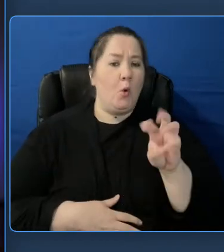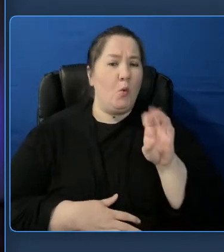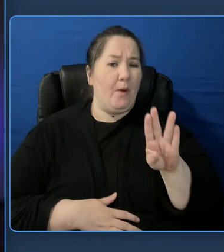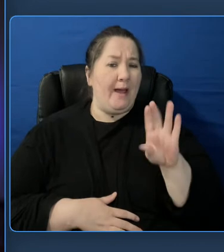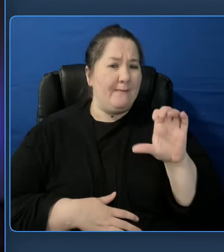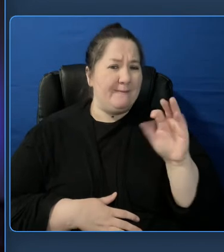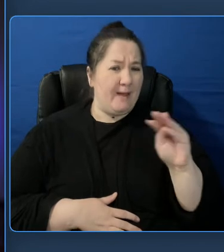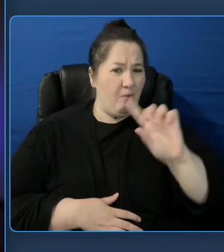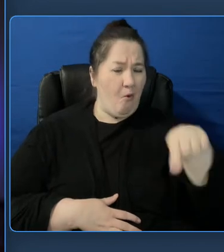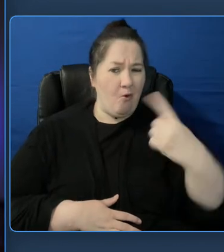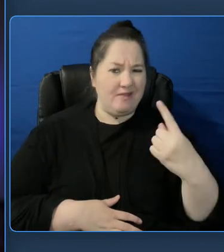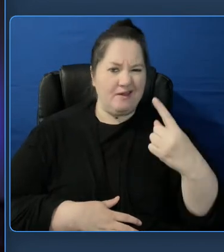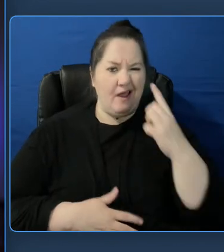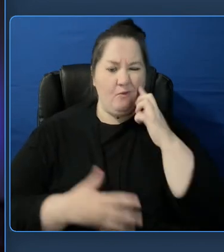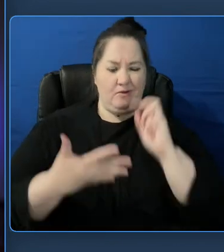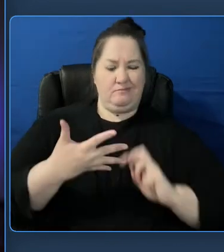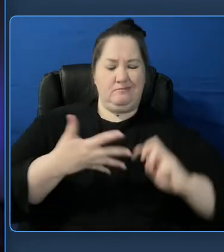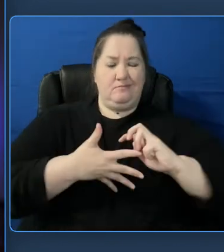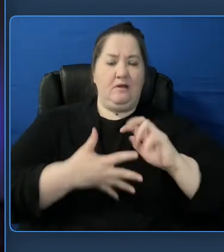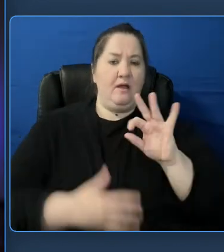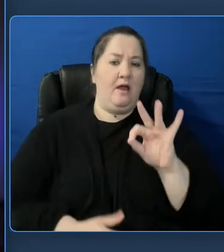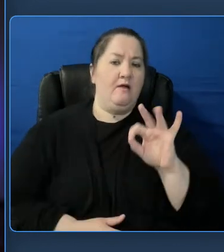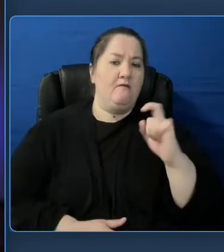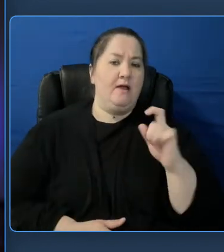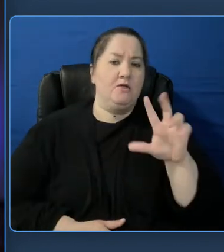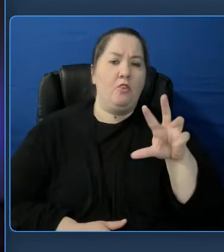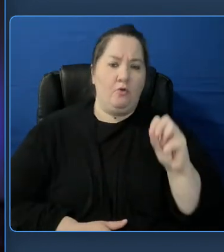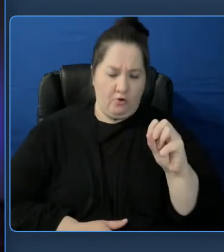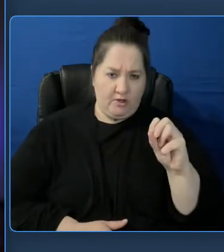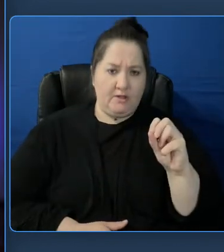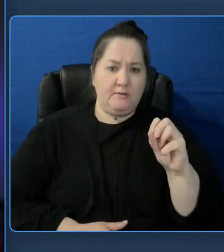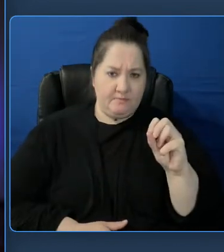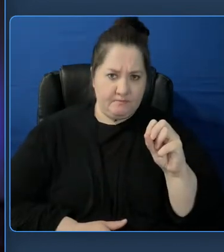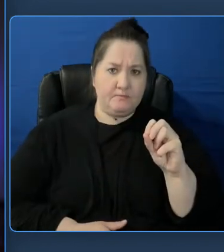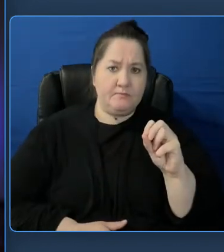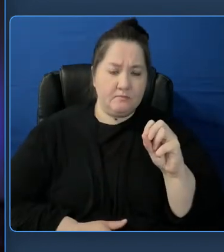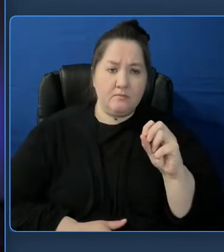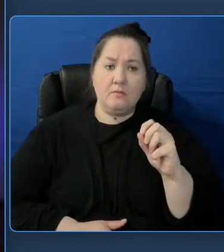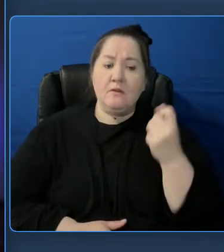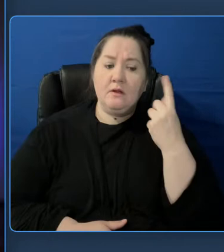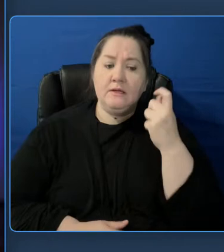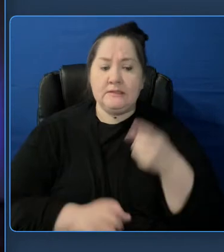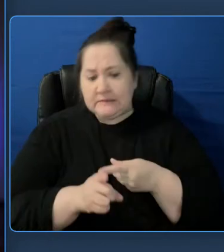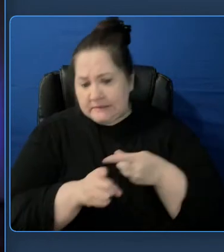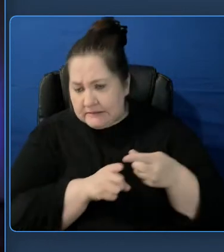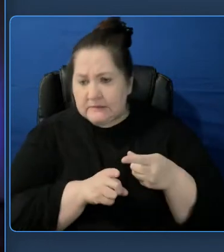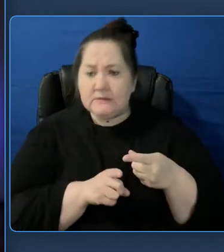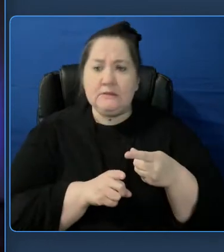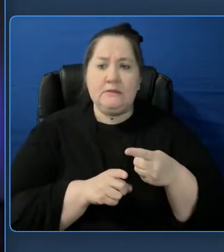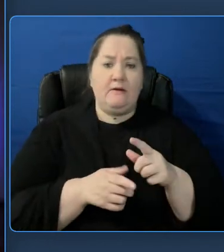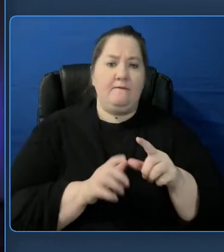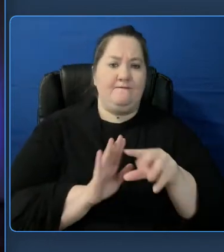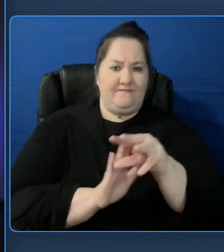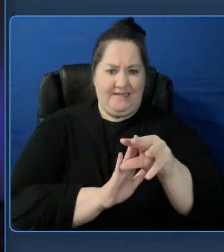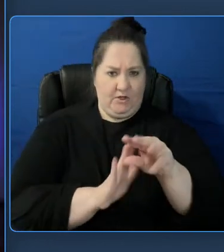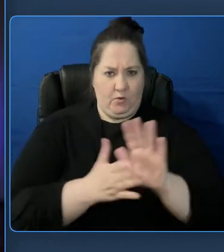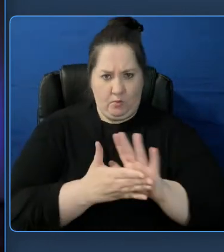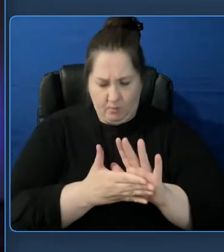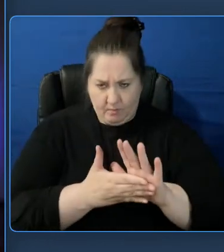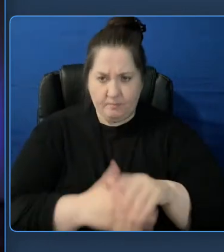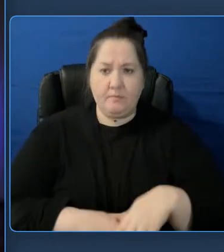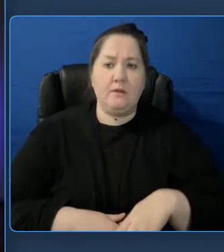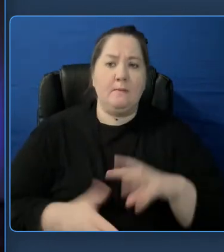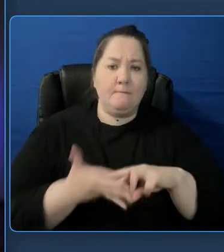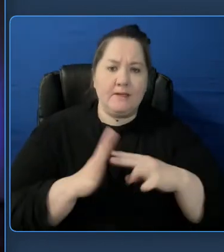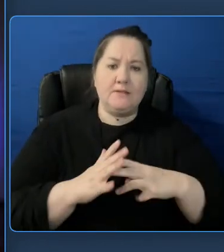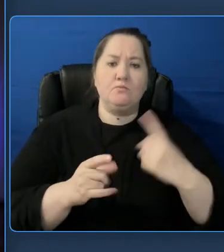webcam, I would move up to the FX30 in that realm because it's specifically video-centric, which means that it's